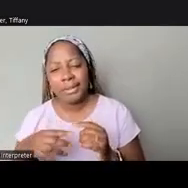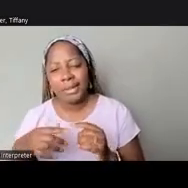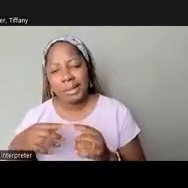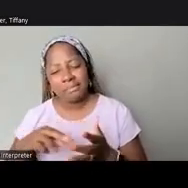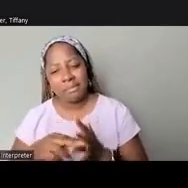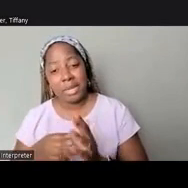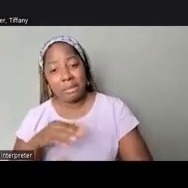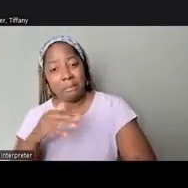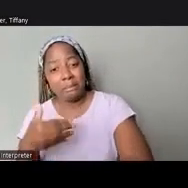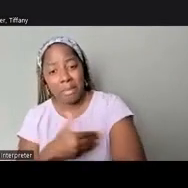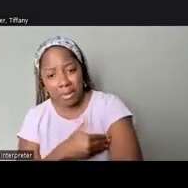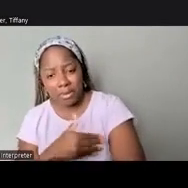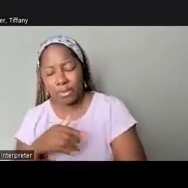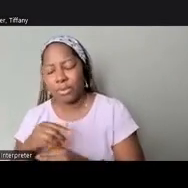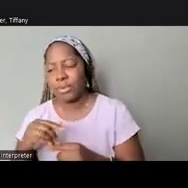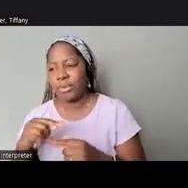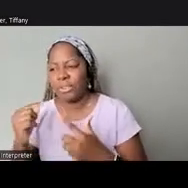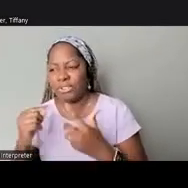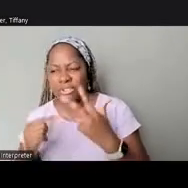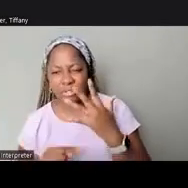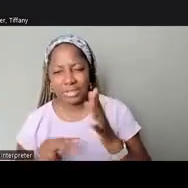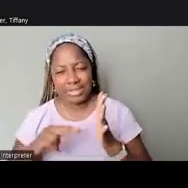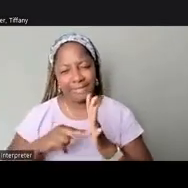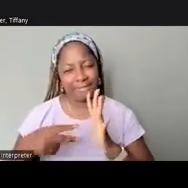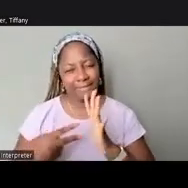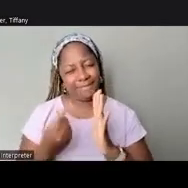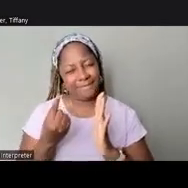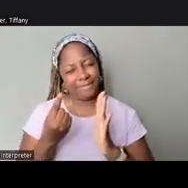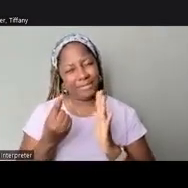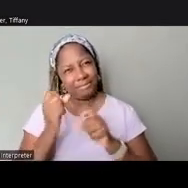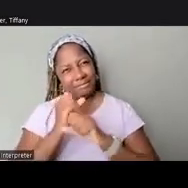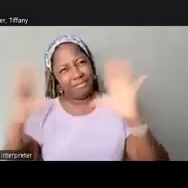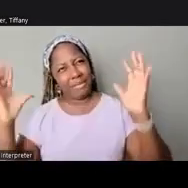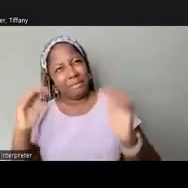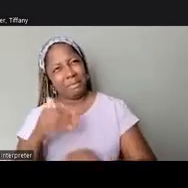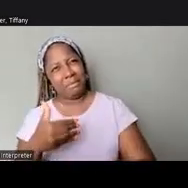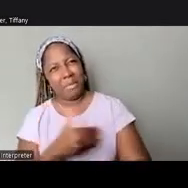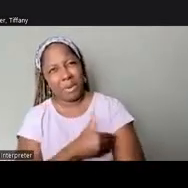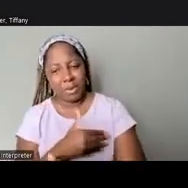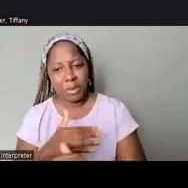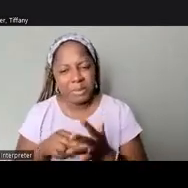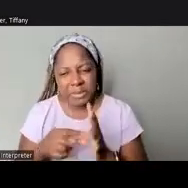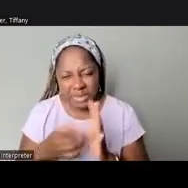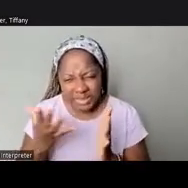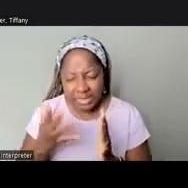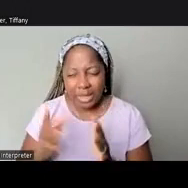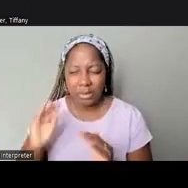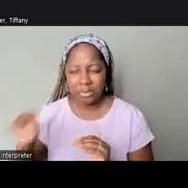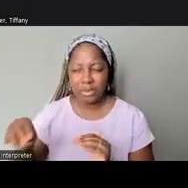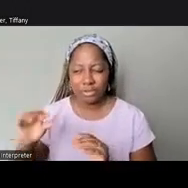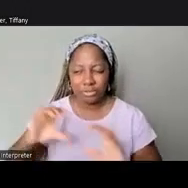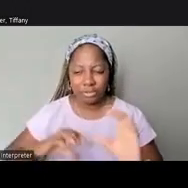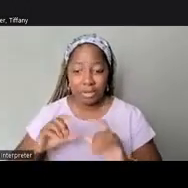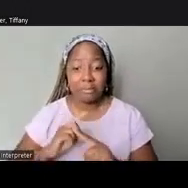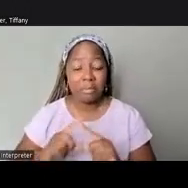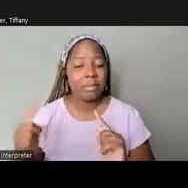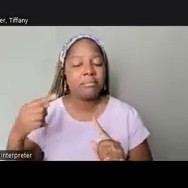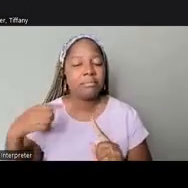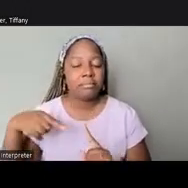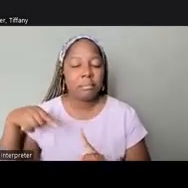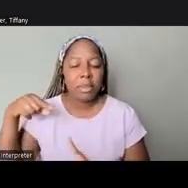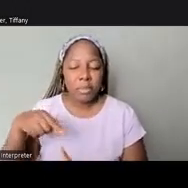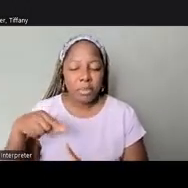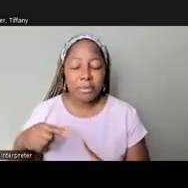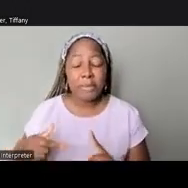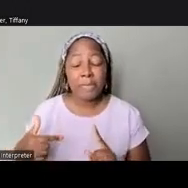short on time. So I just want to say, of the resources that are, that we can have, we can get external